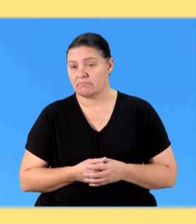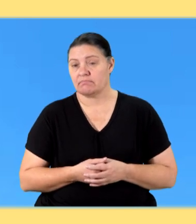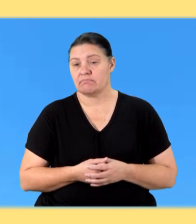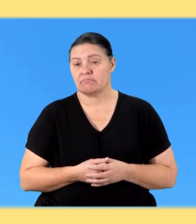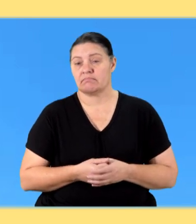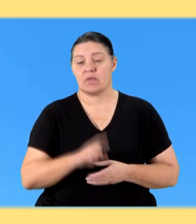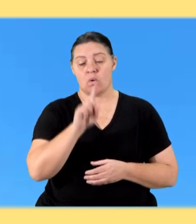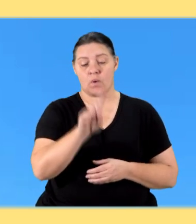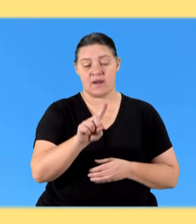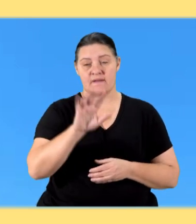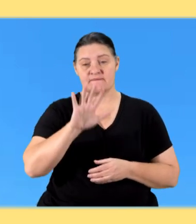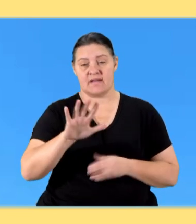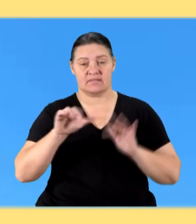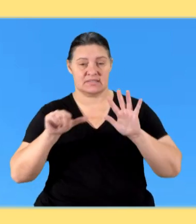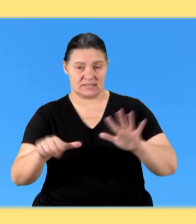over here?